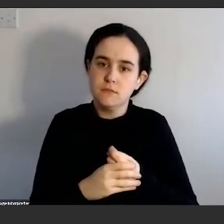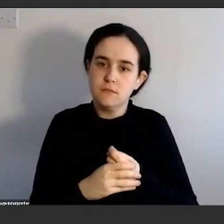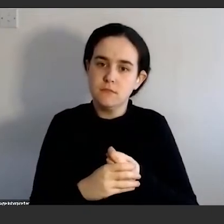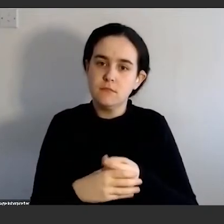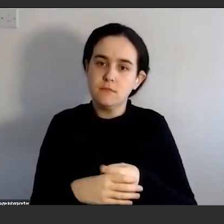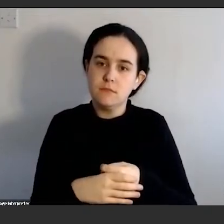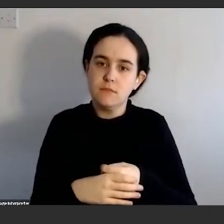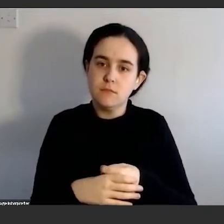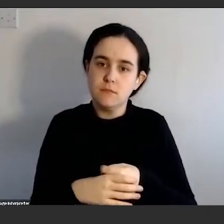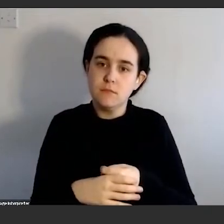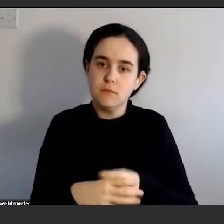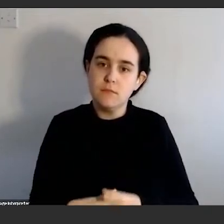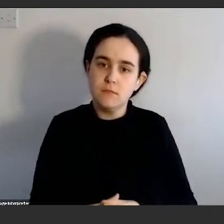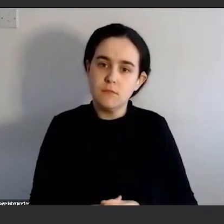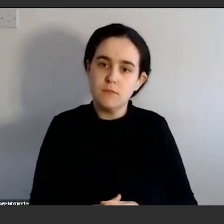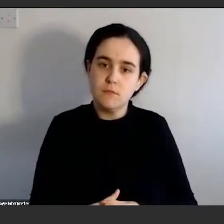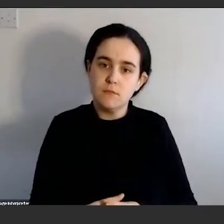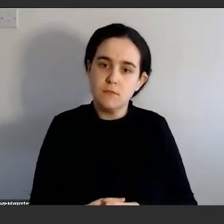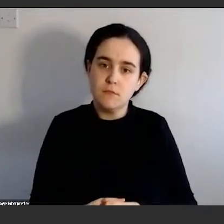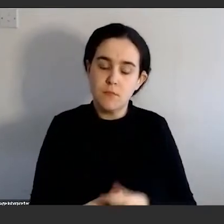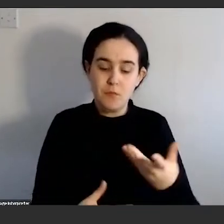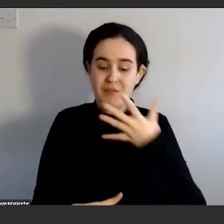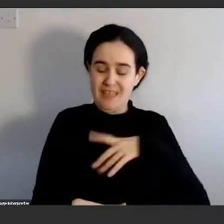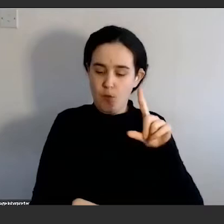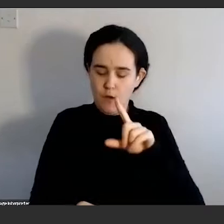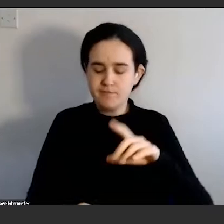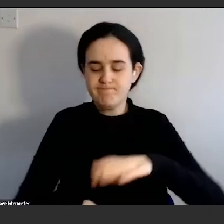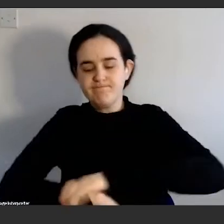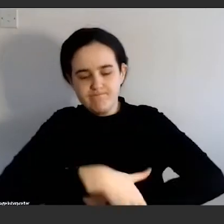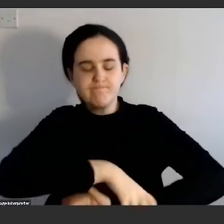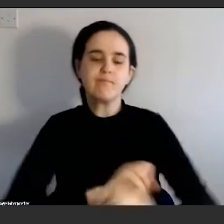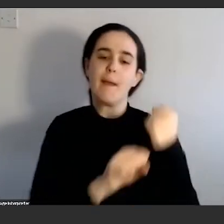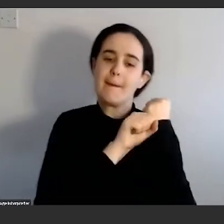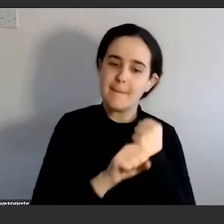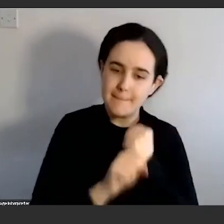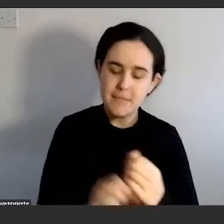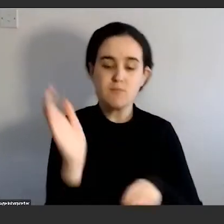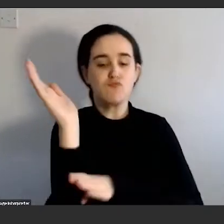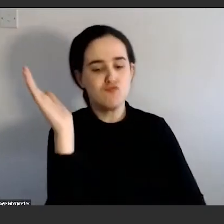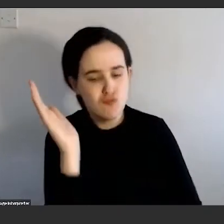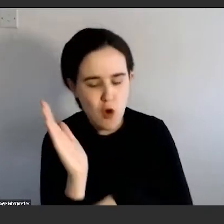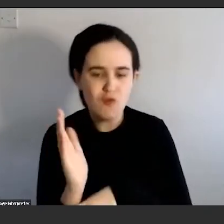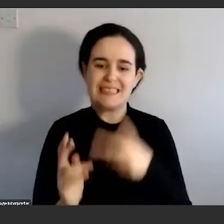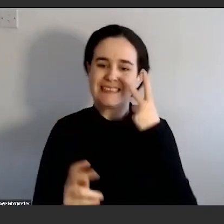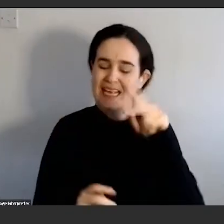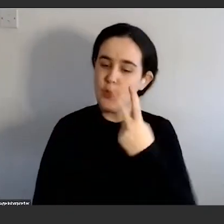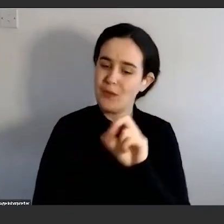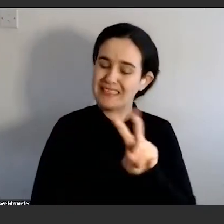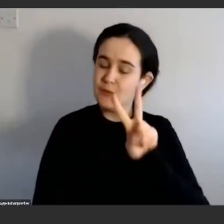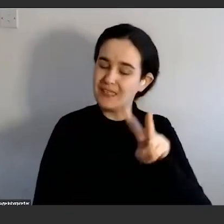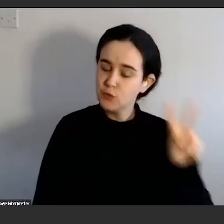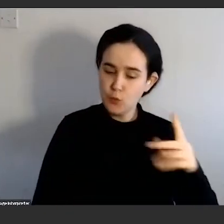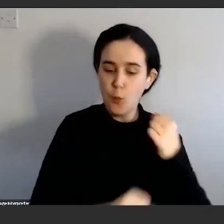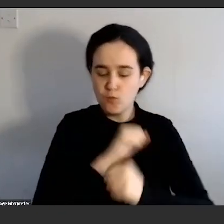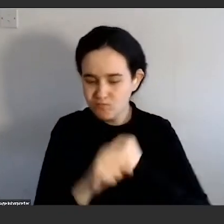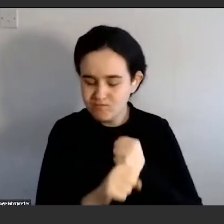commitments on disability inclusive health. There is excellent technical